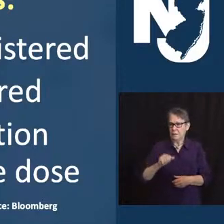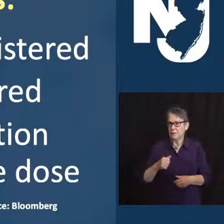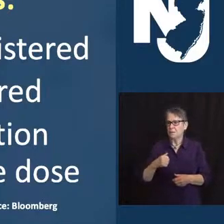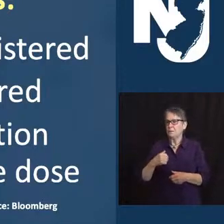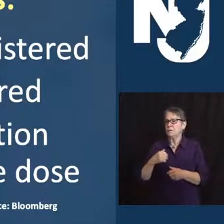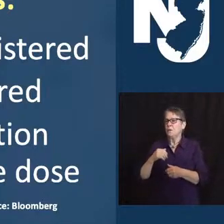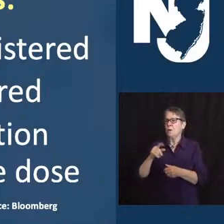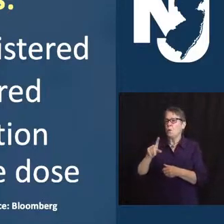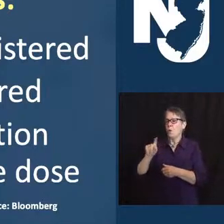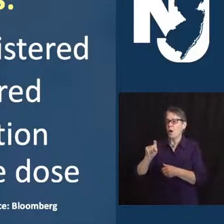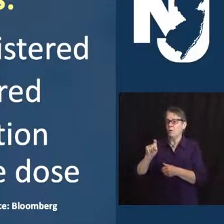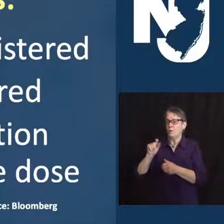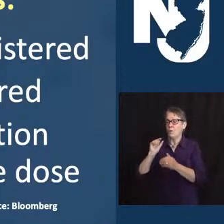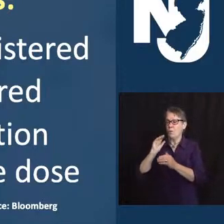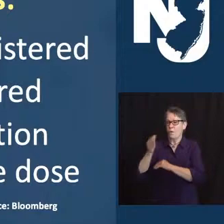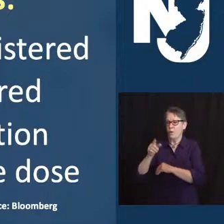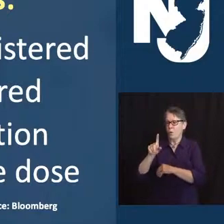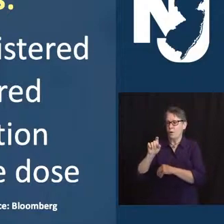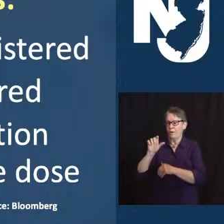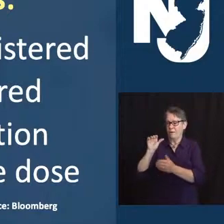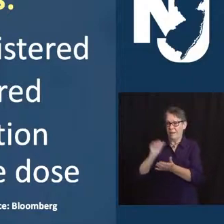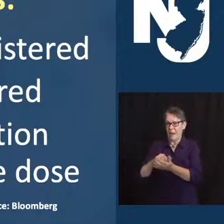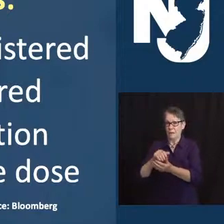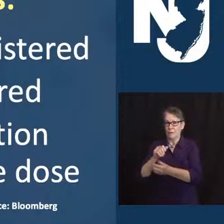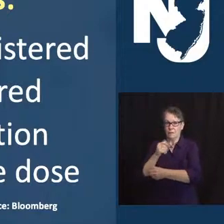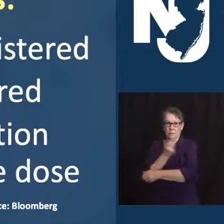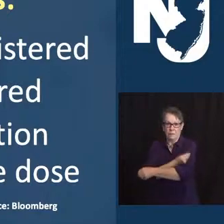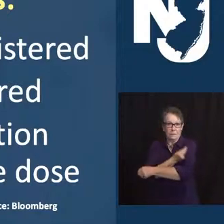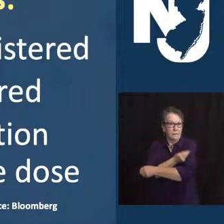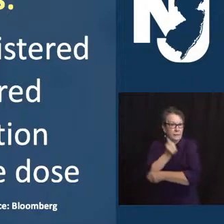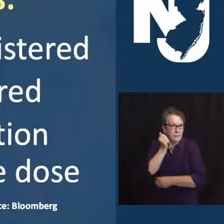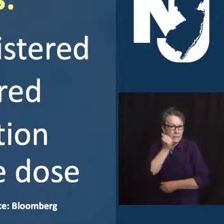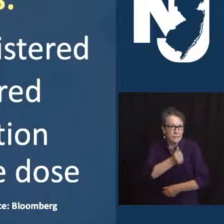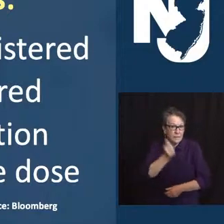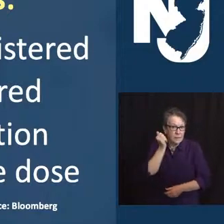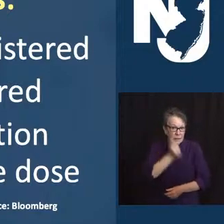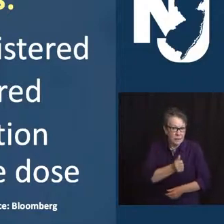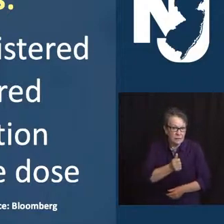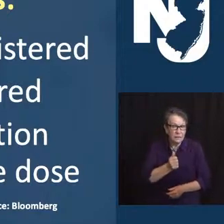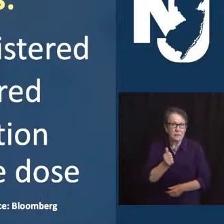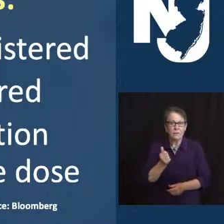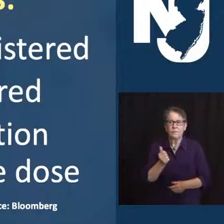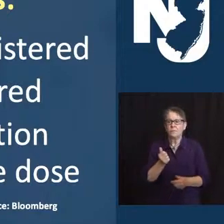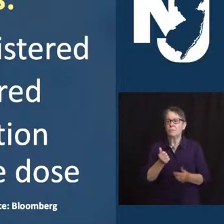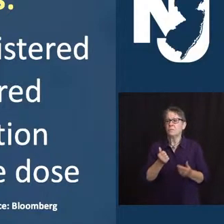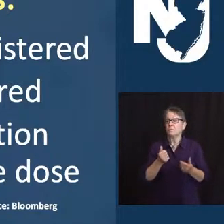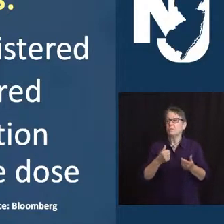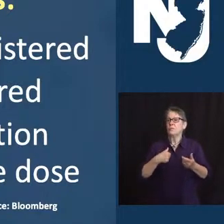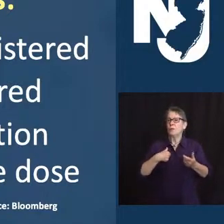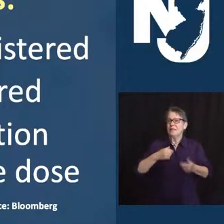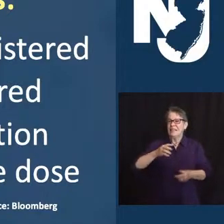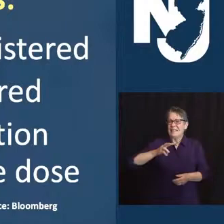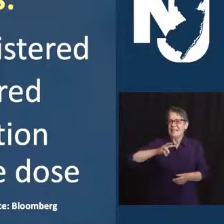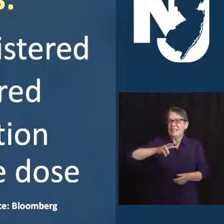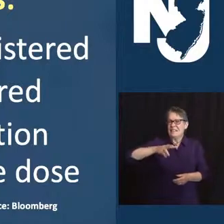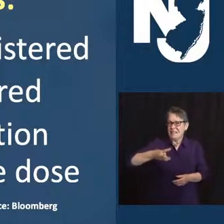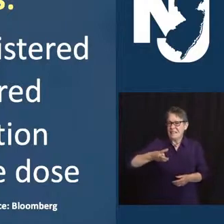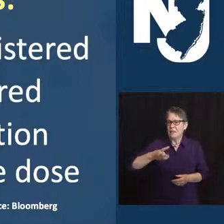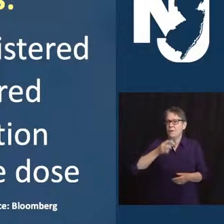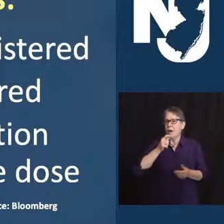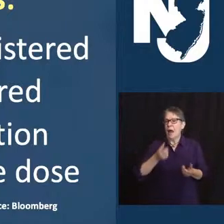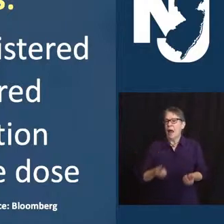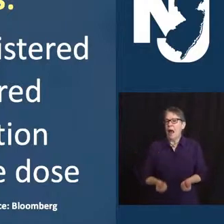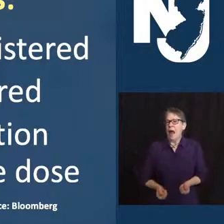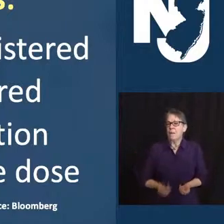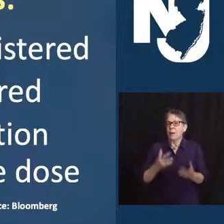41.5% of our population has received at least a first dose, and that's good for 6th in the country. And with 25.8% of all New